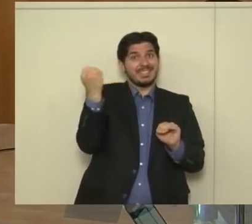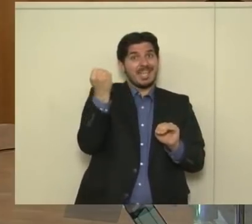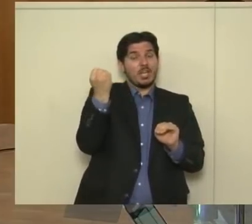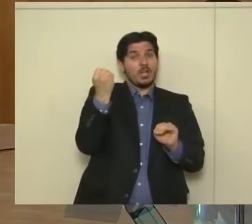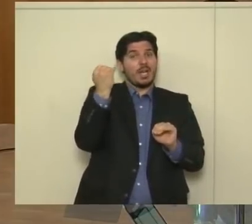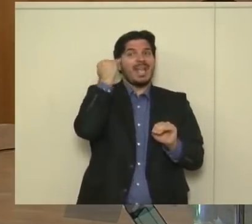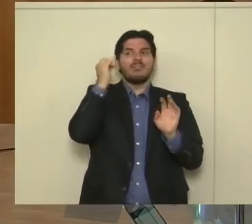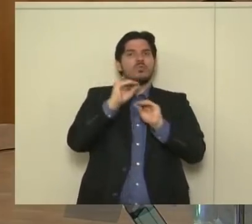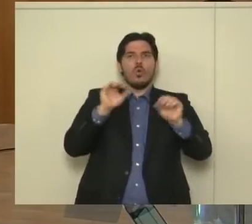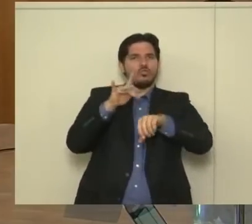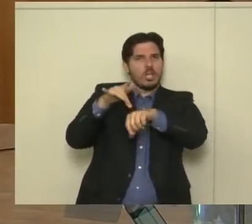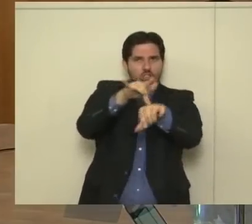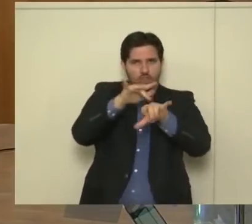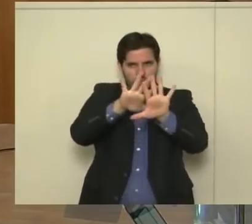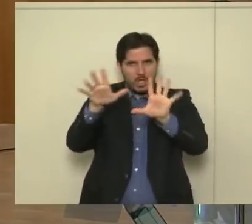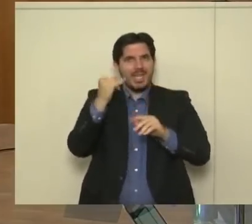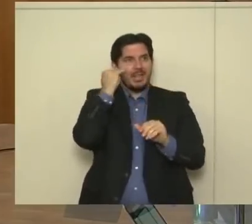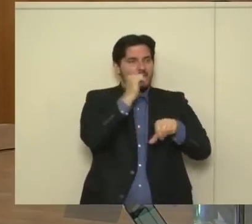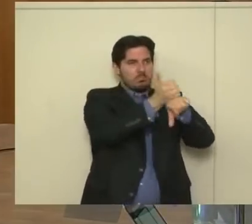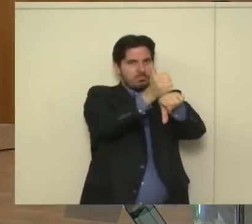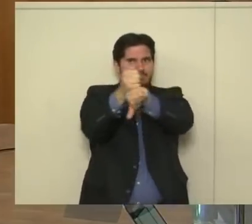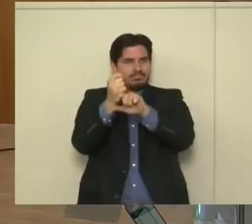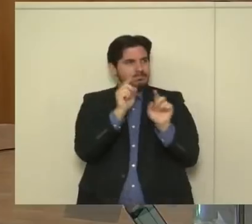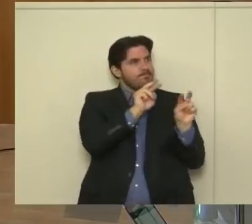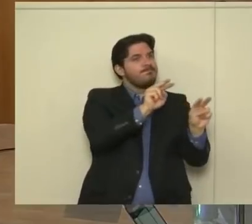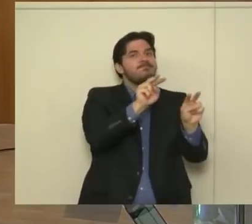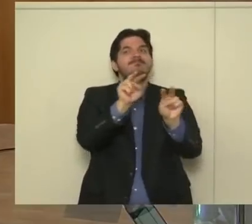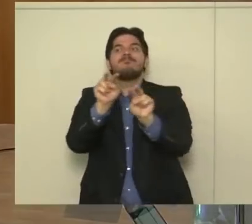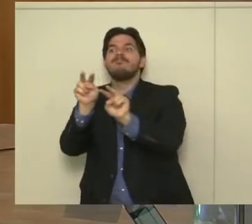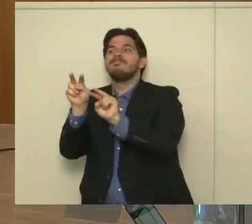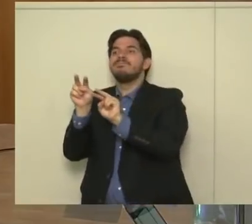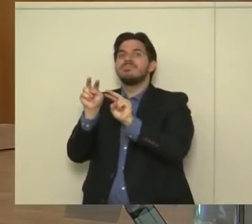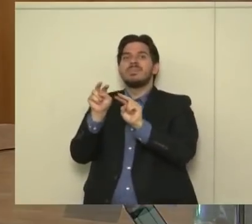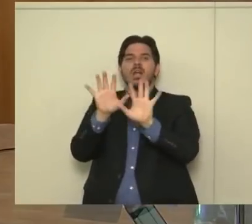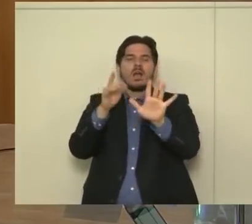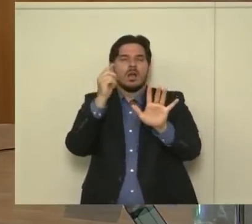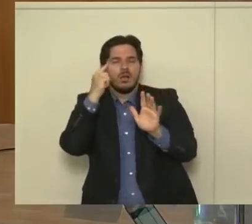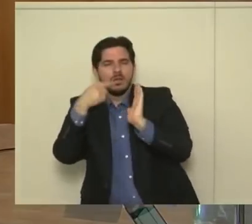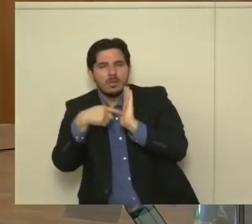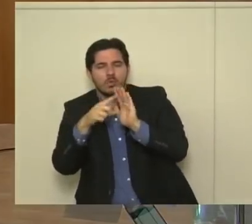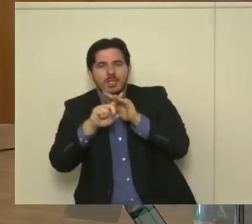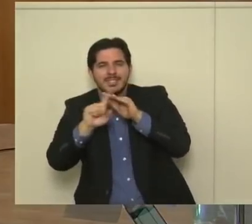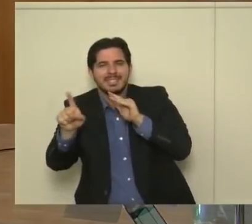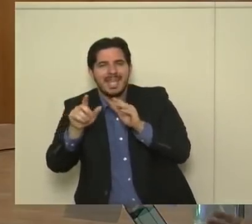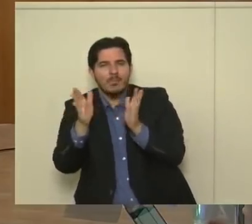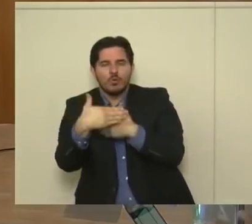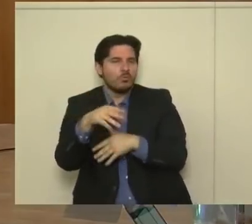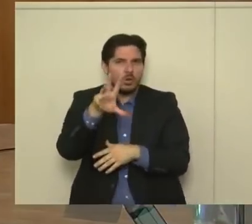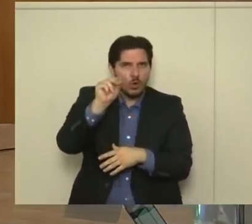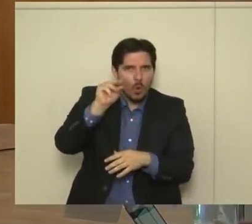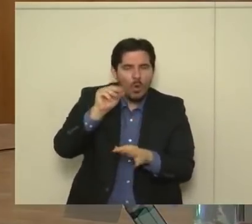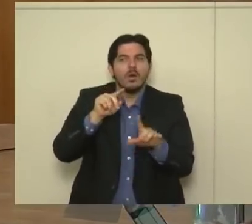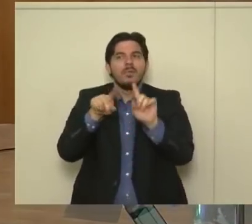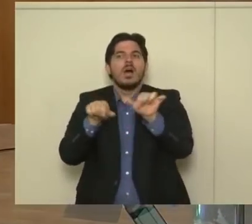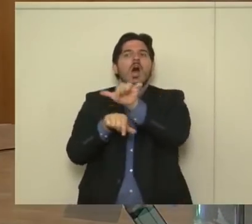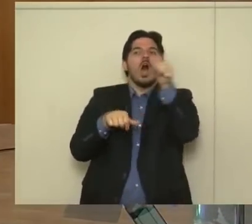hands-on? And what about places like Meow Wolf or escape rooms? Another question is